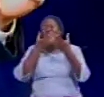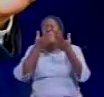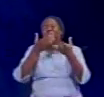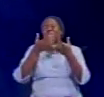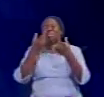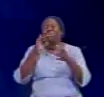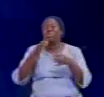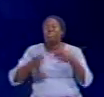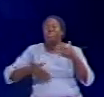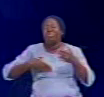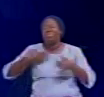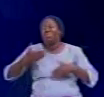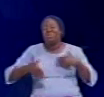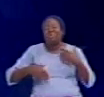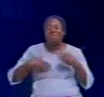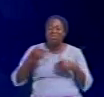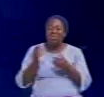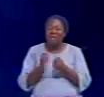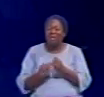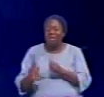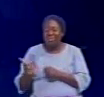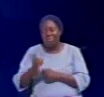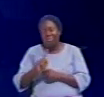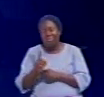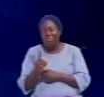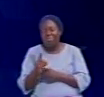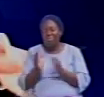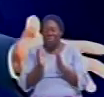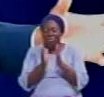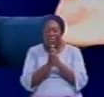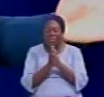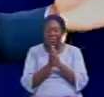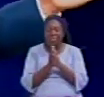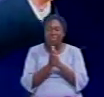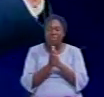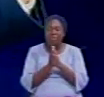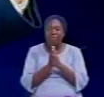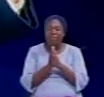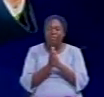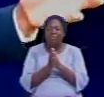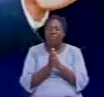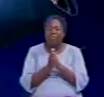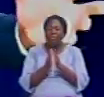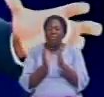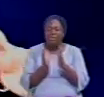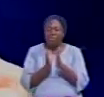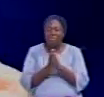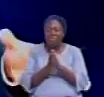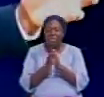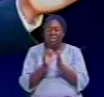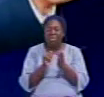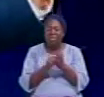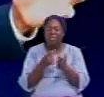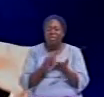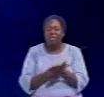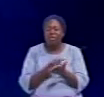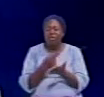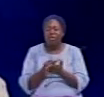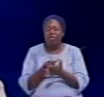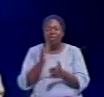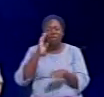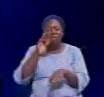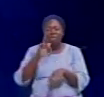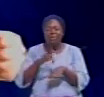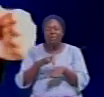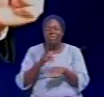people experience the power of God. Let us pray. I want you to pray that the gospel will touch the